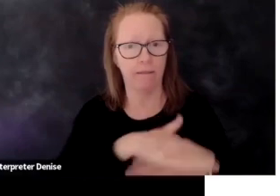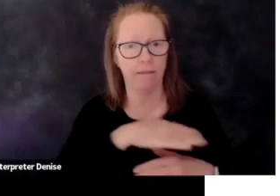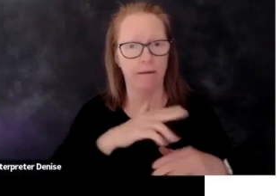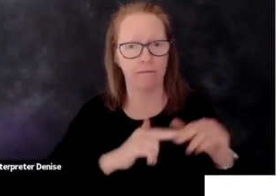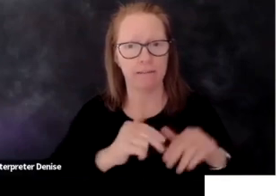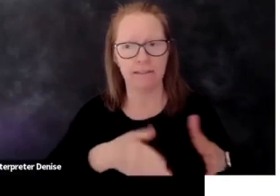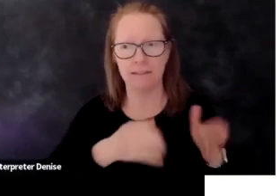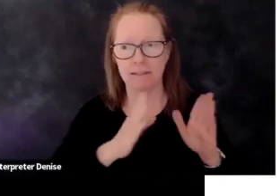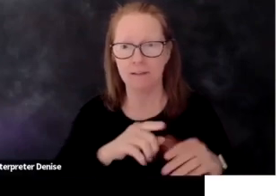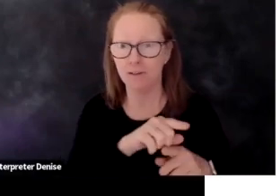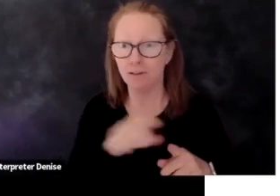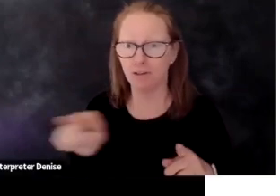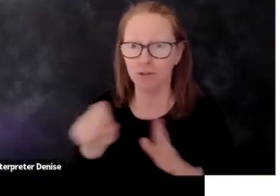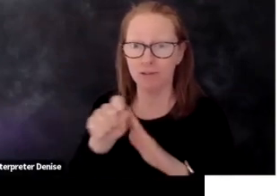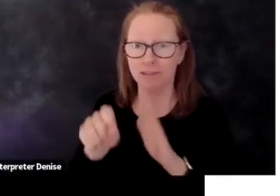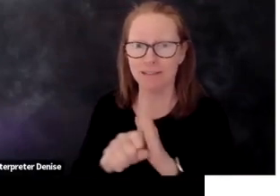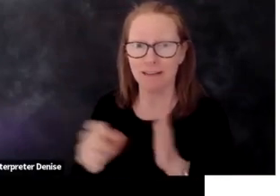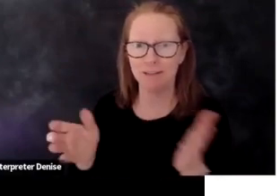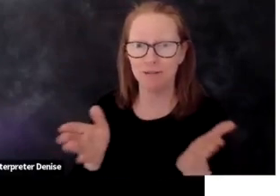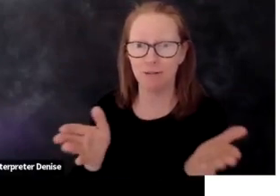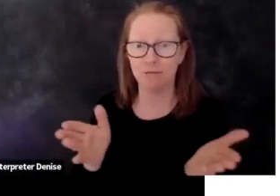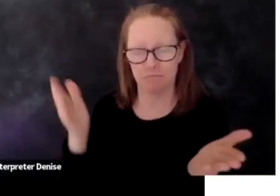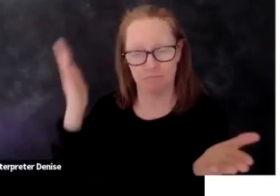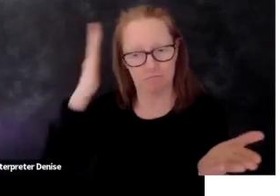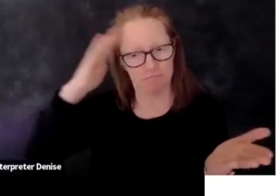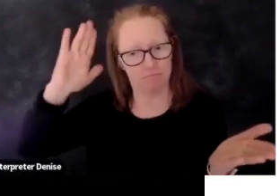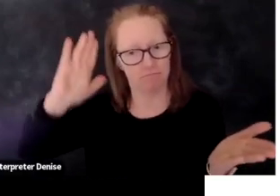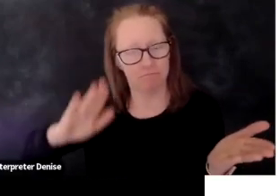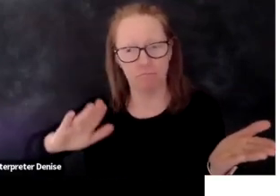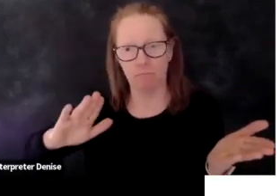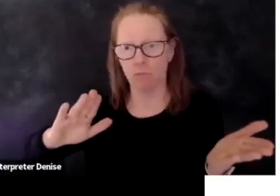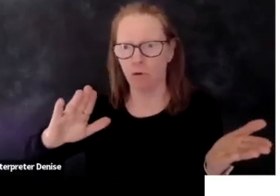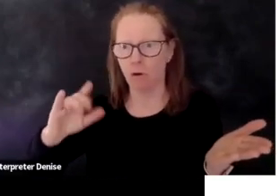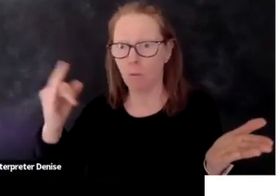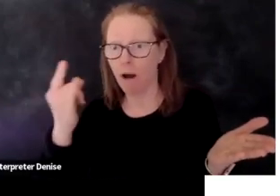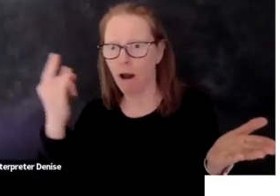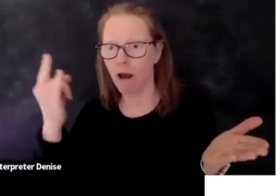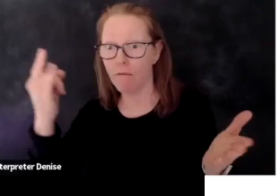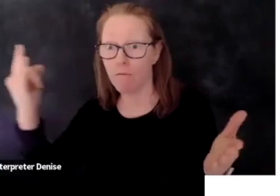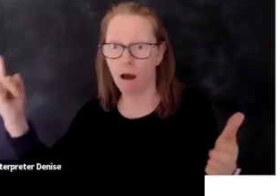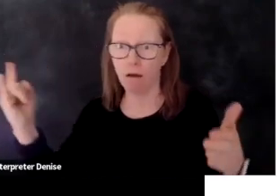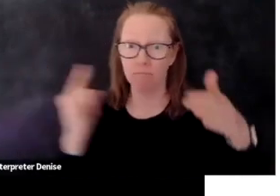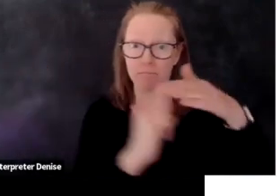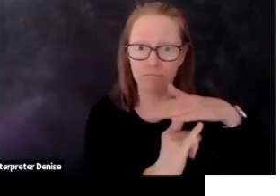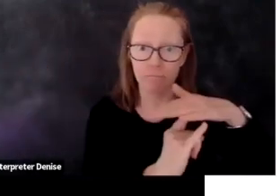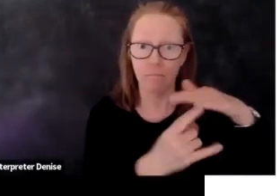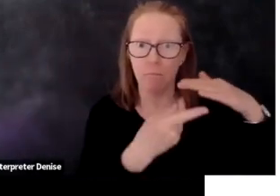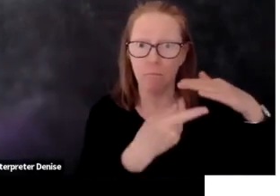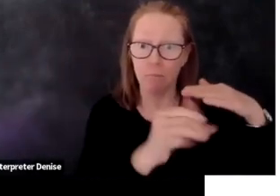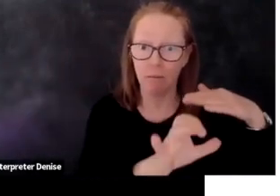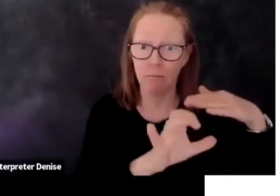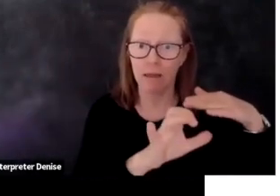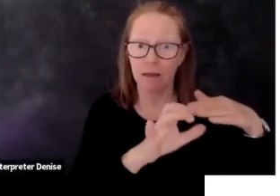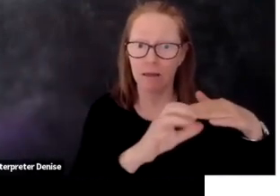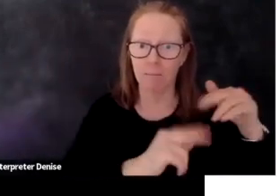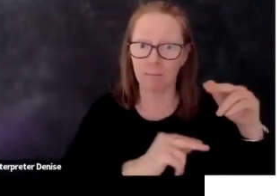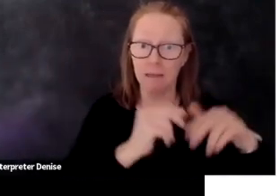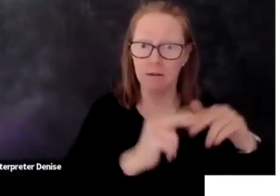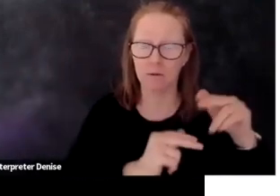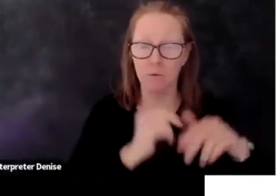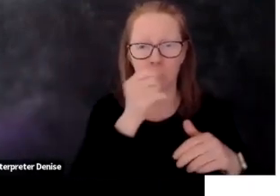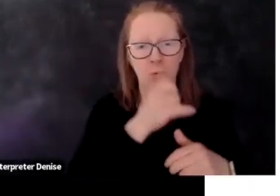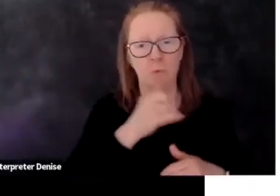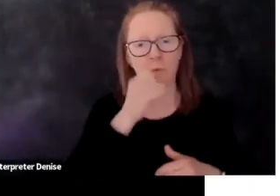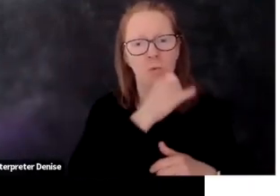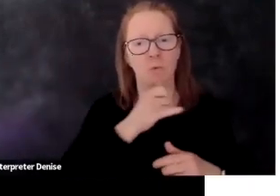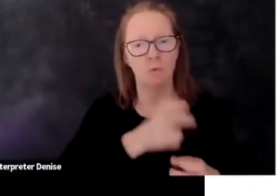know how difficult that is to get a Wi-Fi network in a large public building. I would add, Commissioner's really